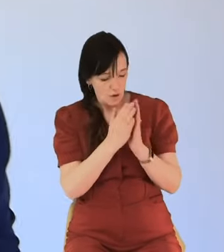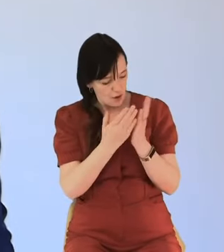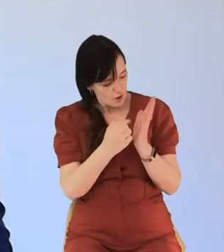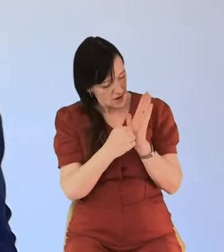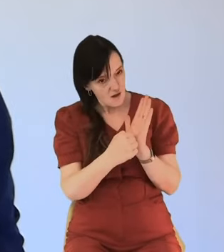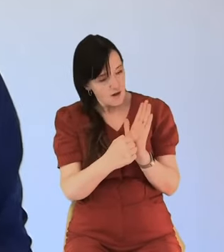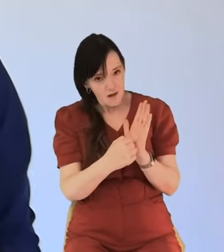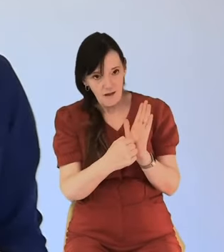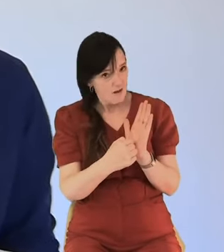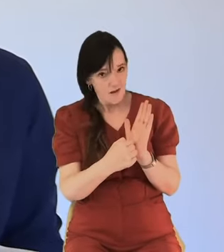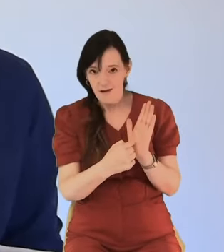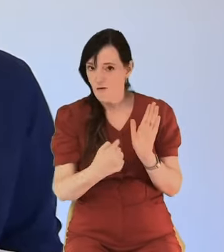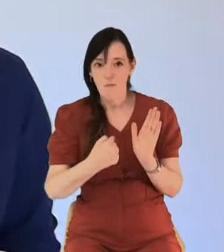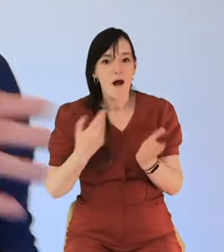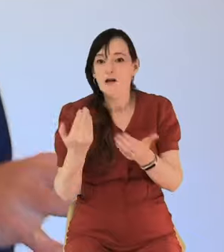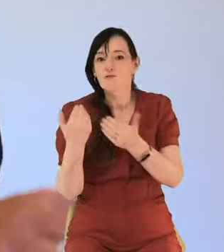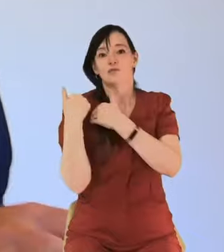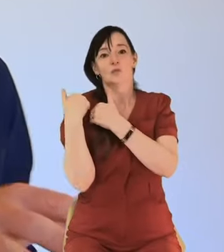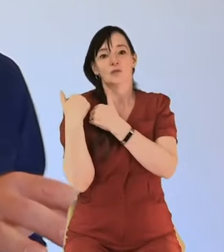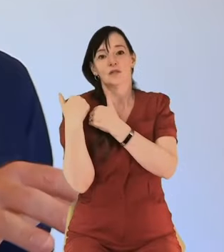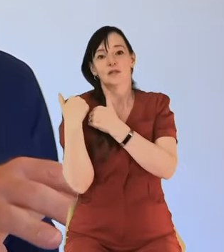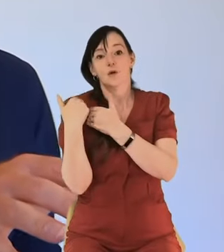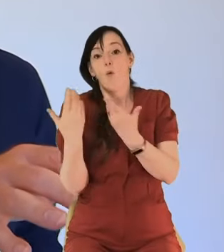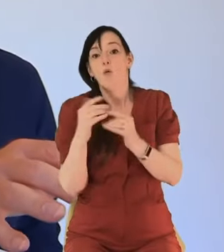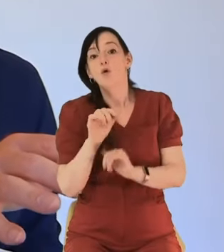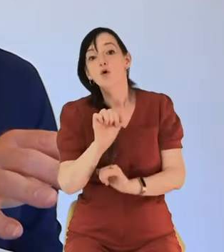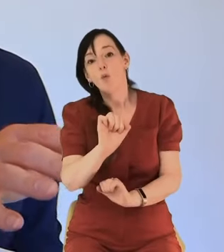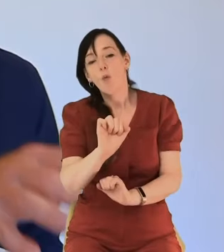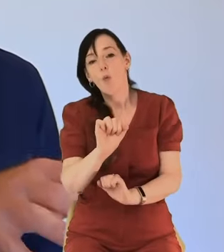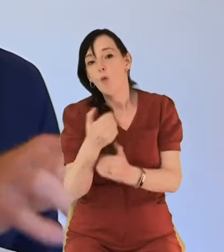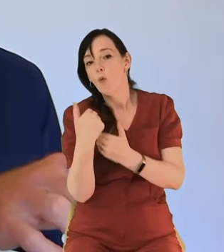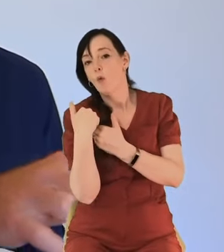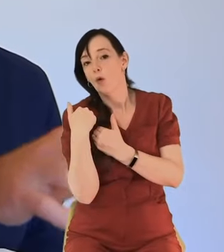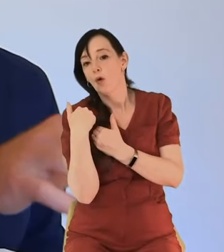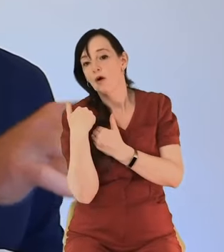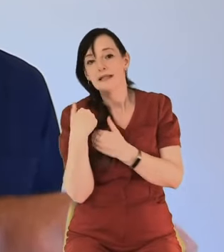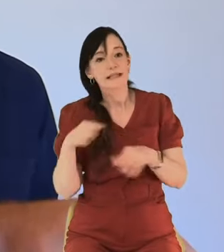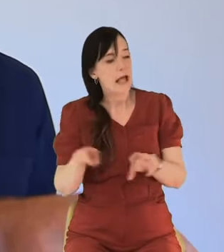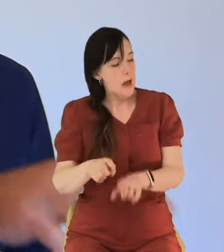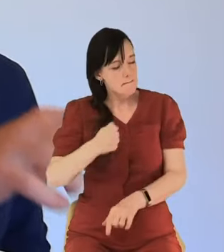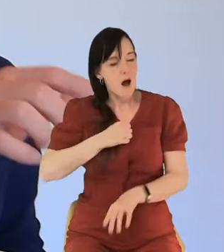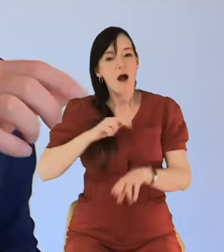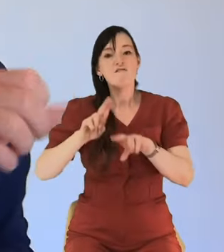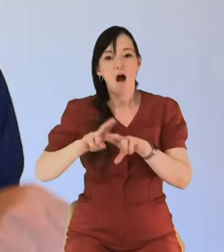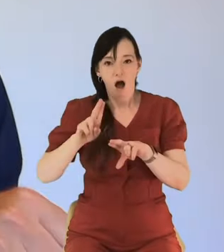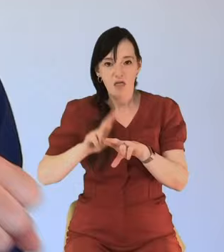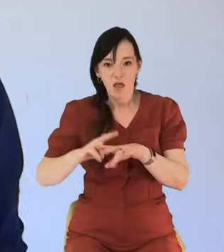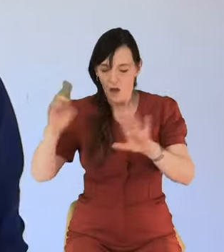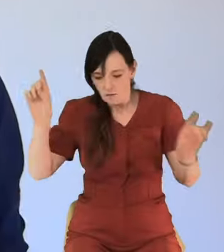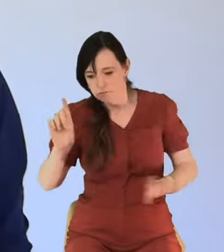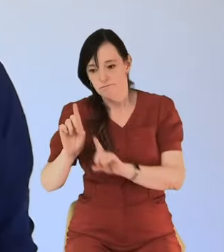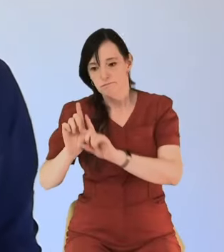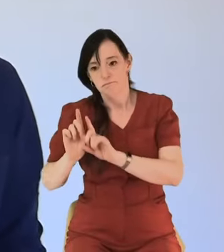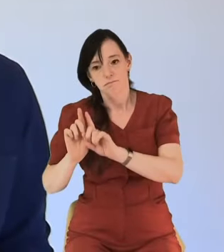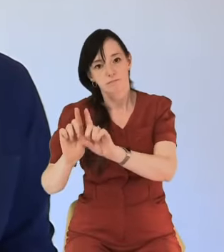It isn't all down to me. It isn't all down to you. As my dad got me